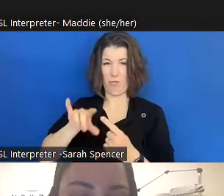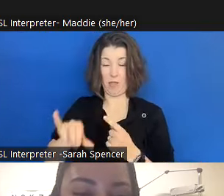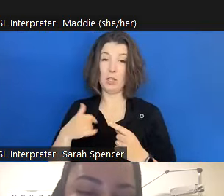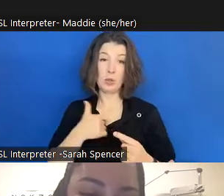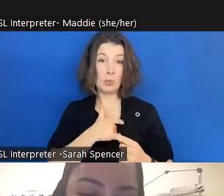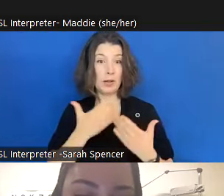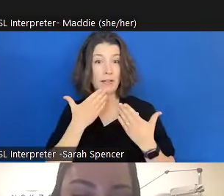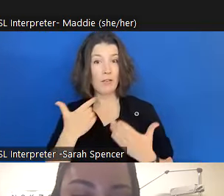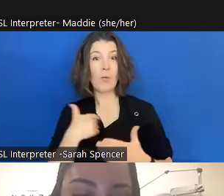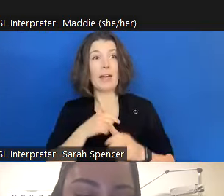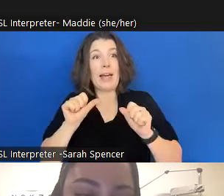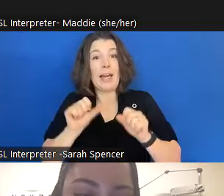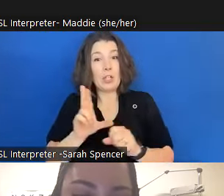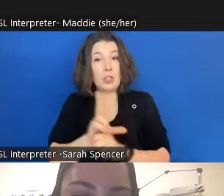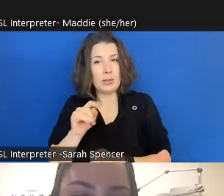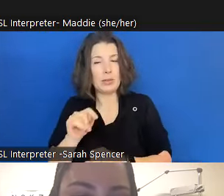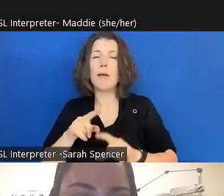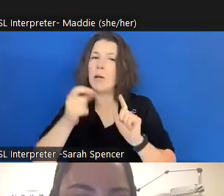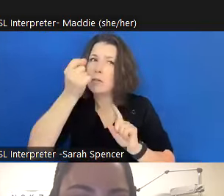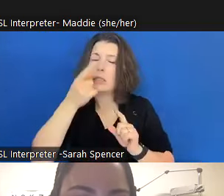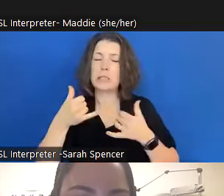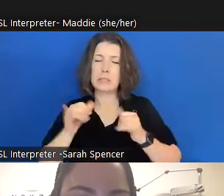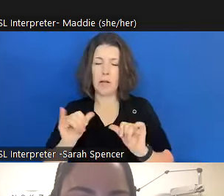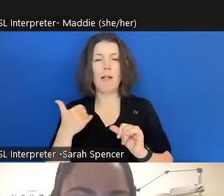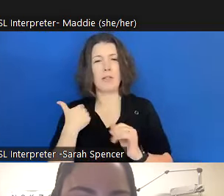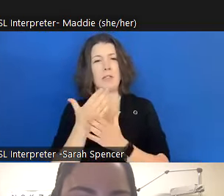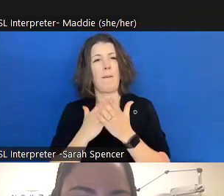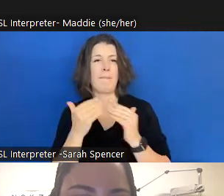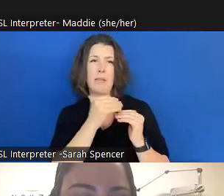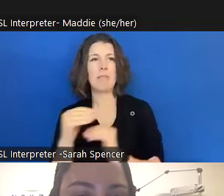we can use it, but of course, there are some limitations.